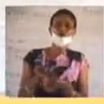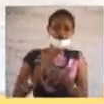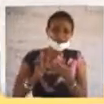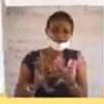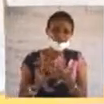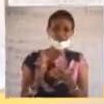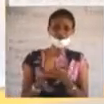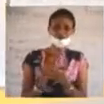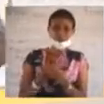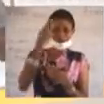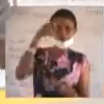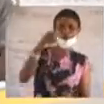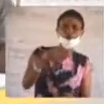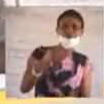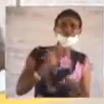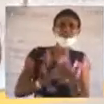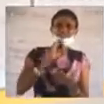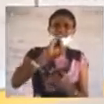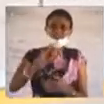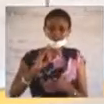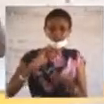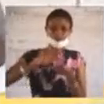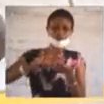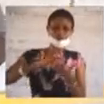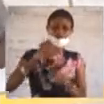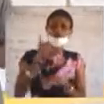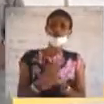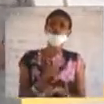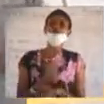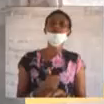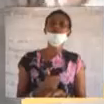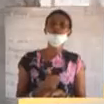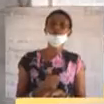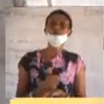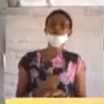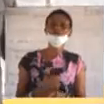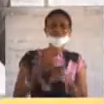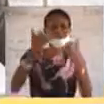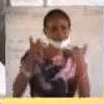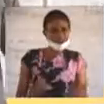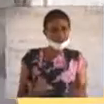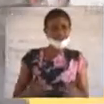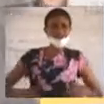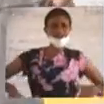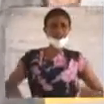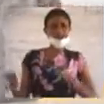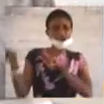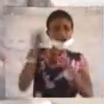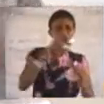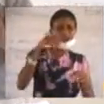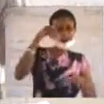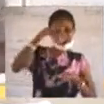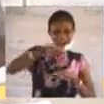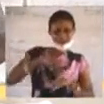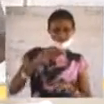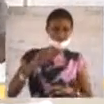because A use it and it cures his illness. We want to use it. So all these